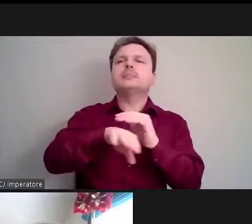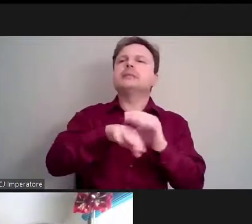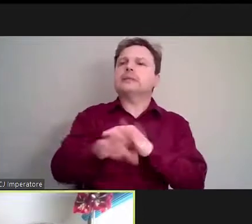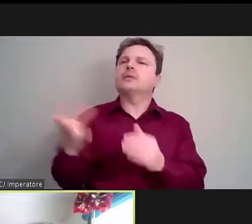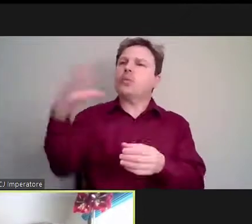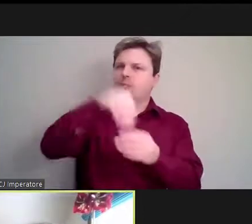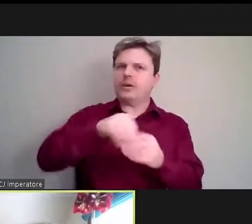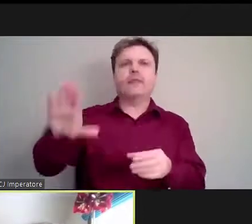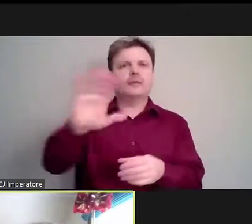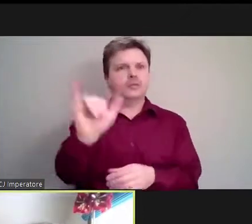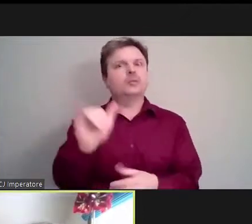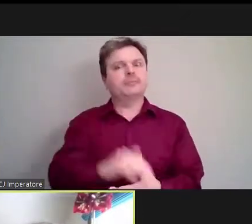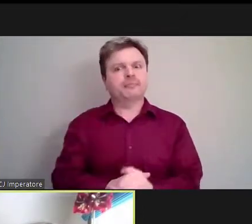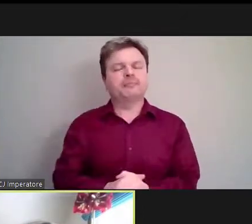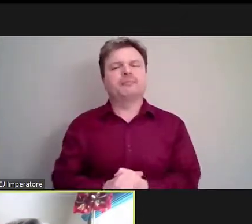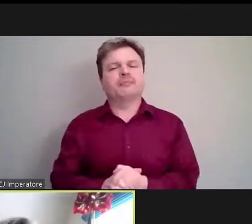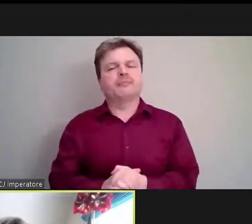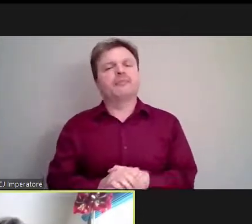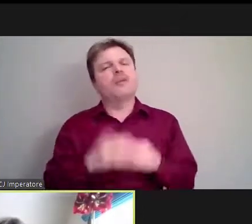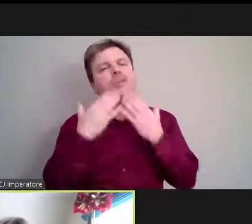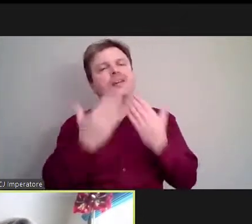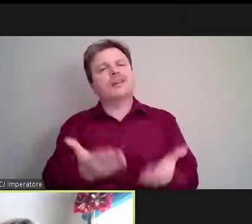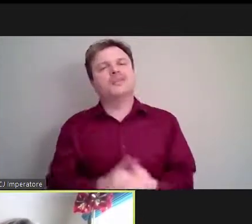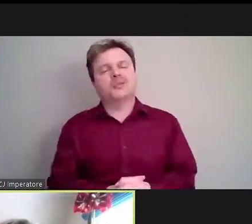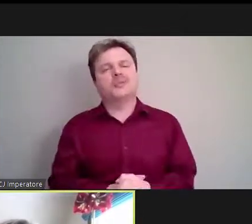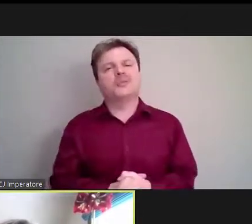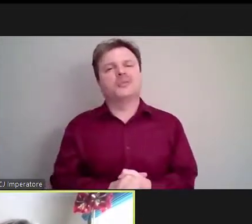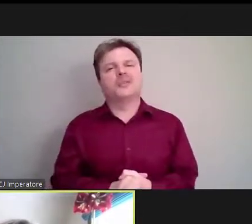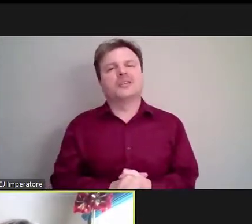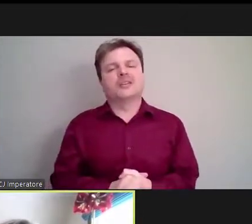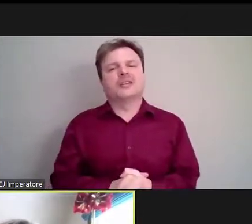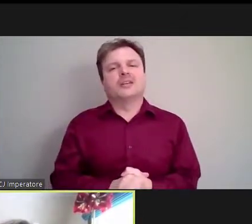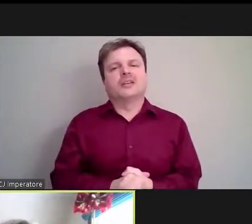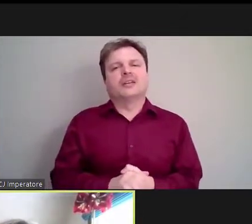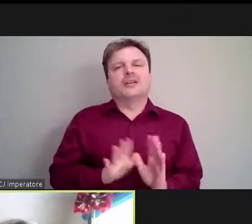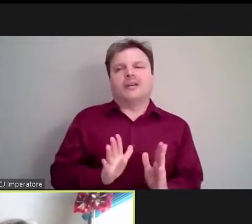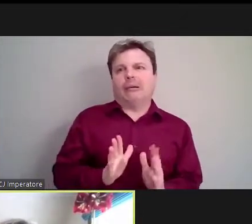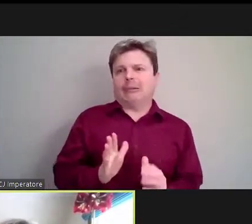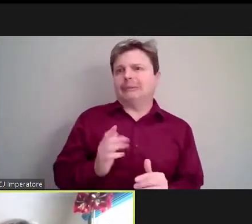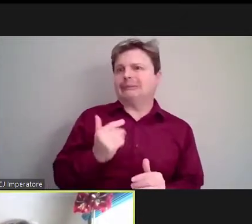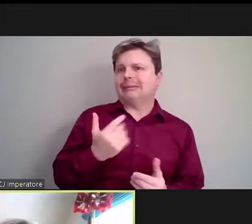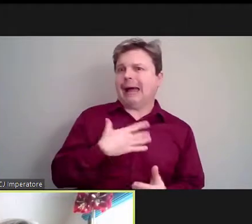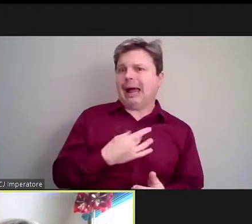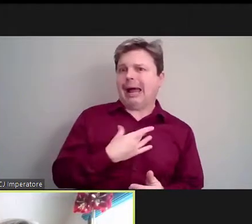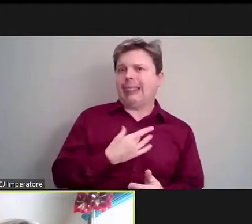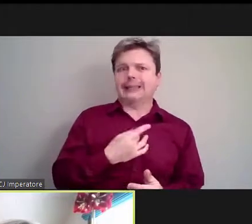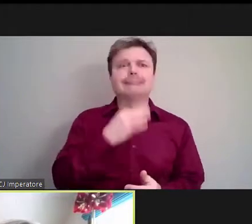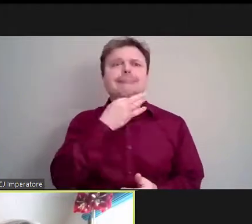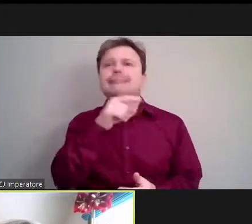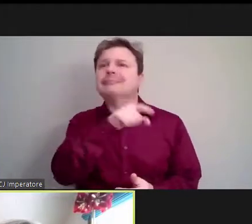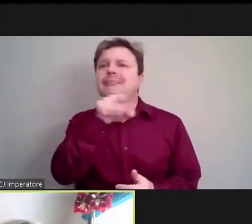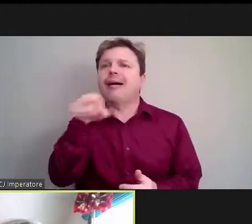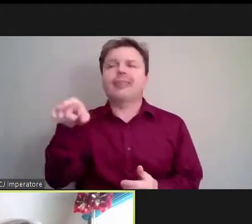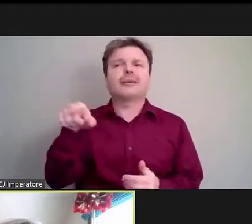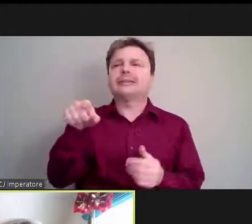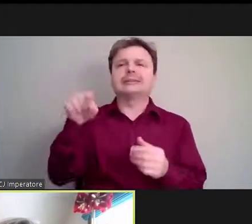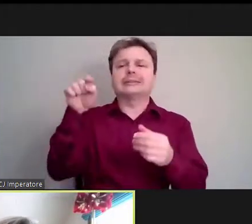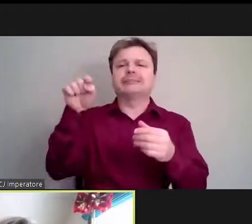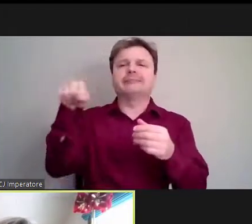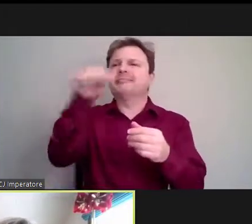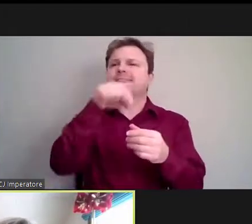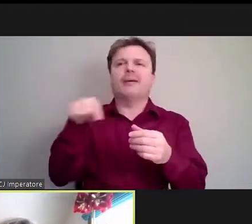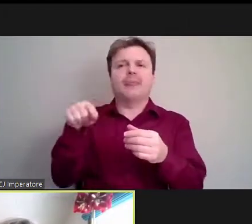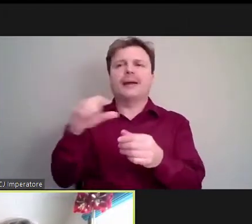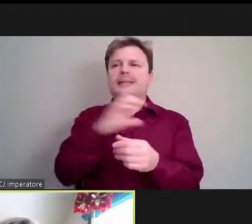Thank you. And I'd love to hear from others on the accessibility committee as well. You probably know